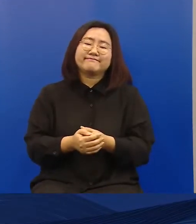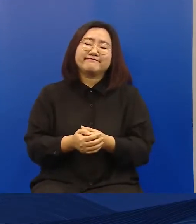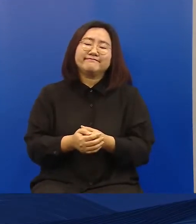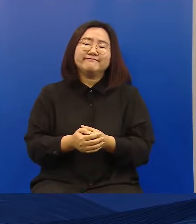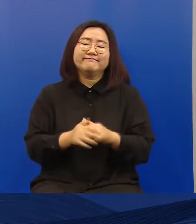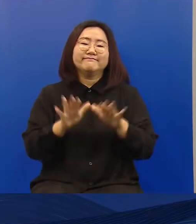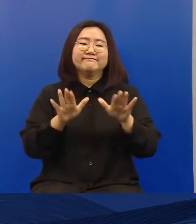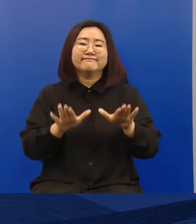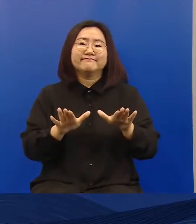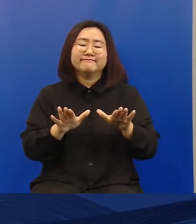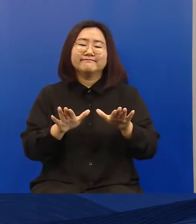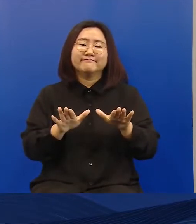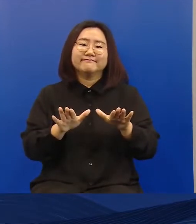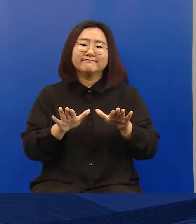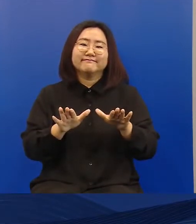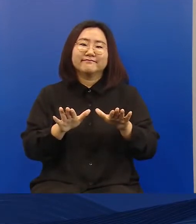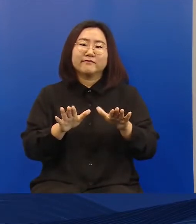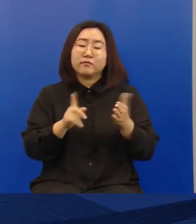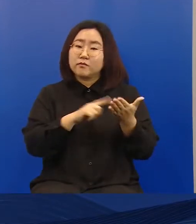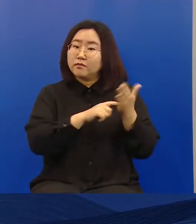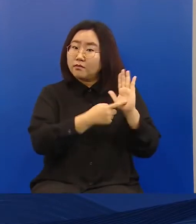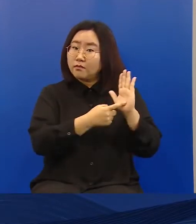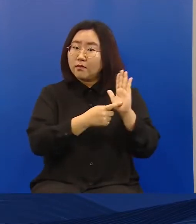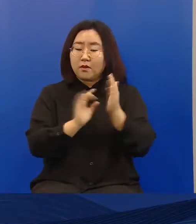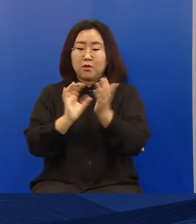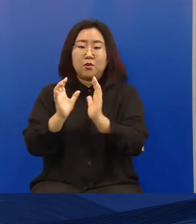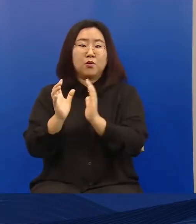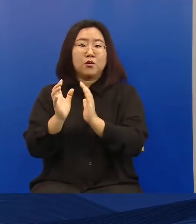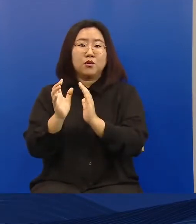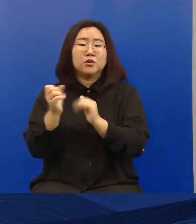the same with me.